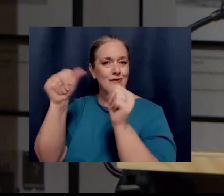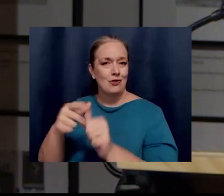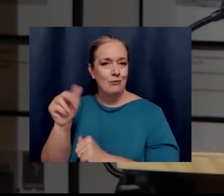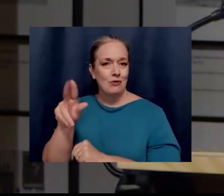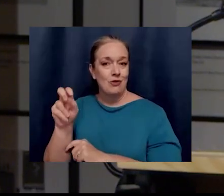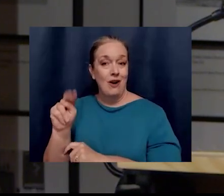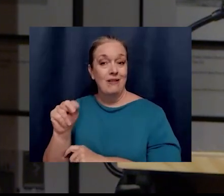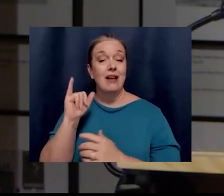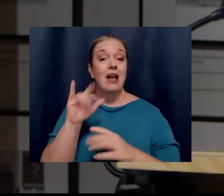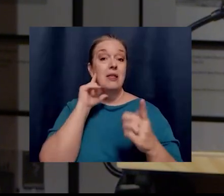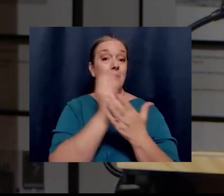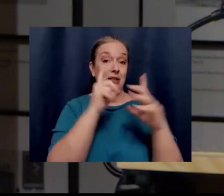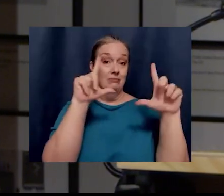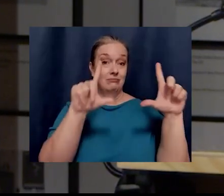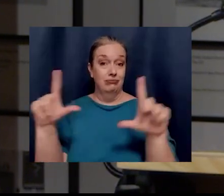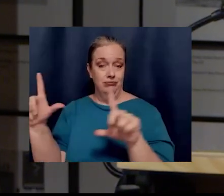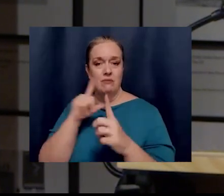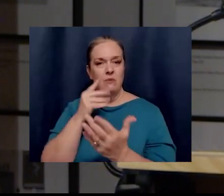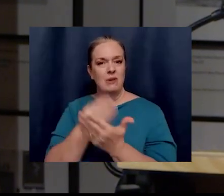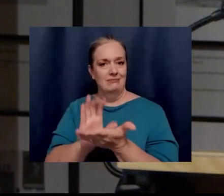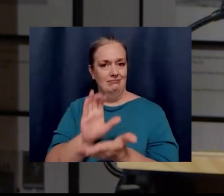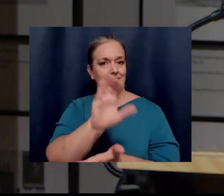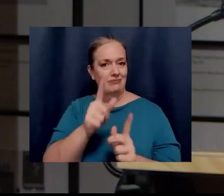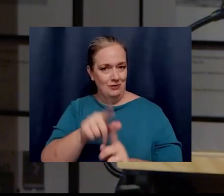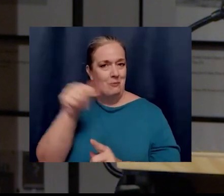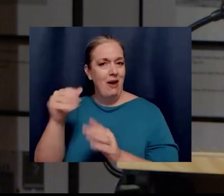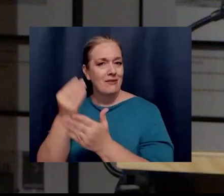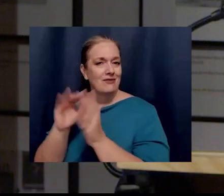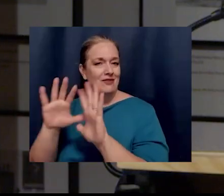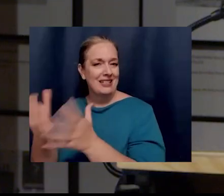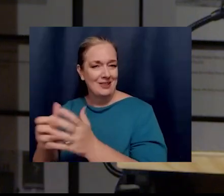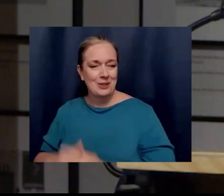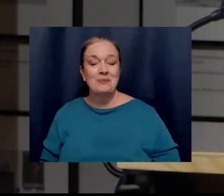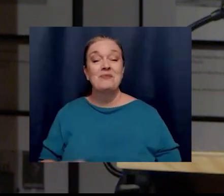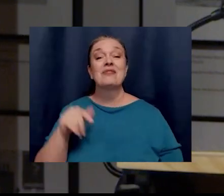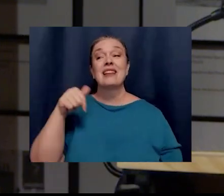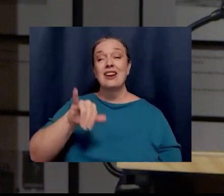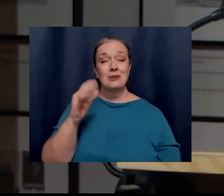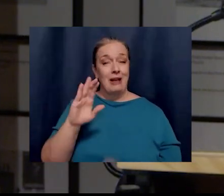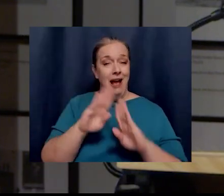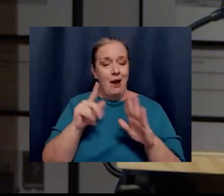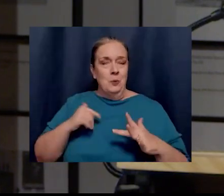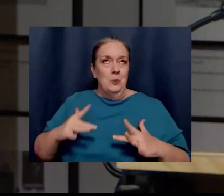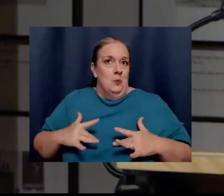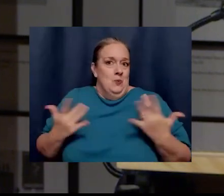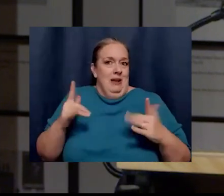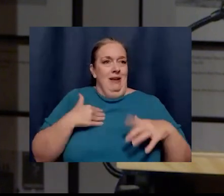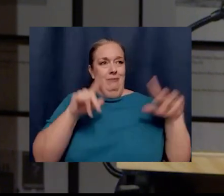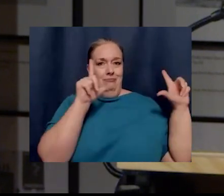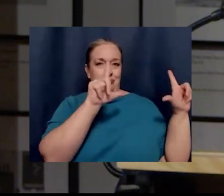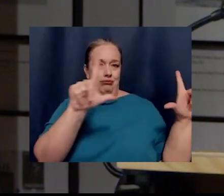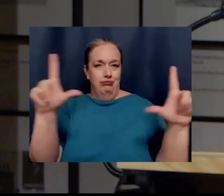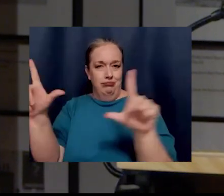was partially funded by the Son Fine Arts. So our staff here at the James Castle House is really so thrilled to have this exhibition on our walls through